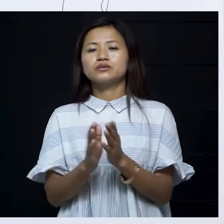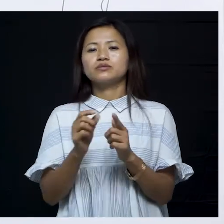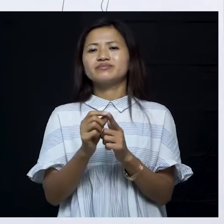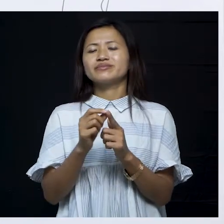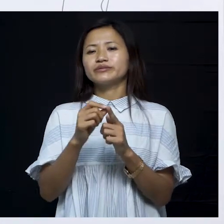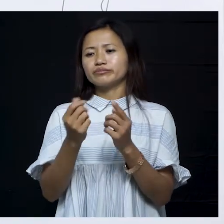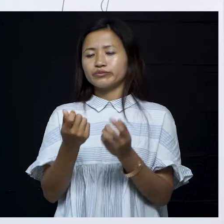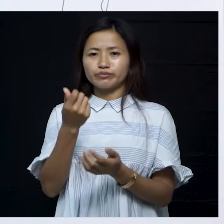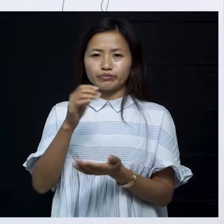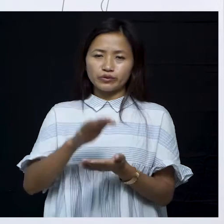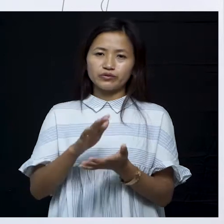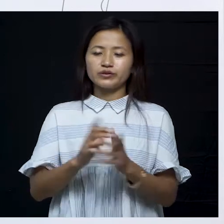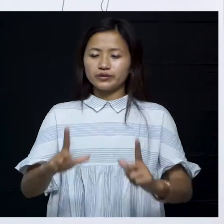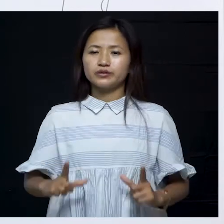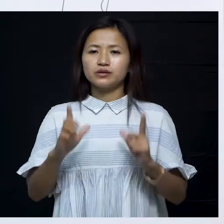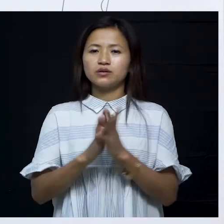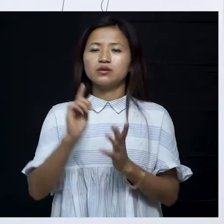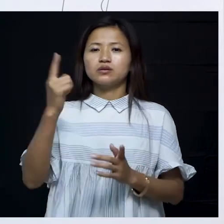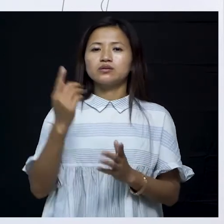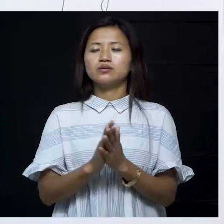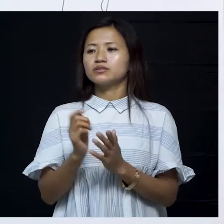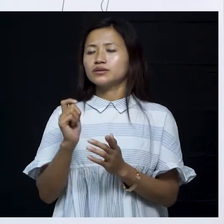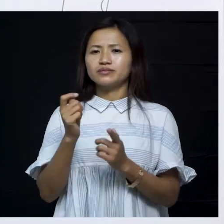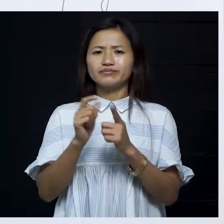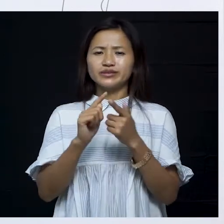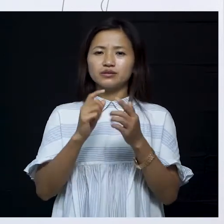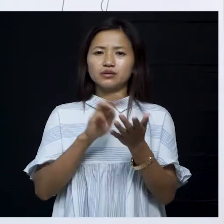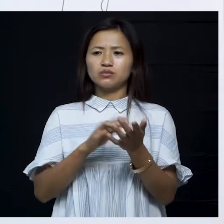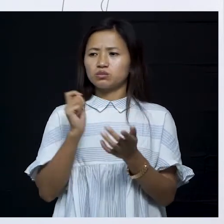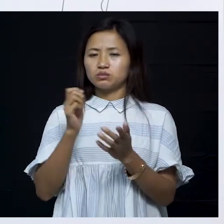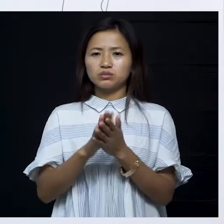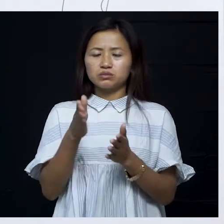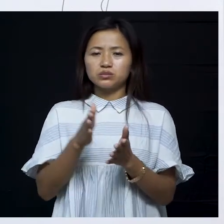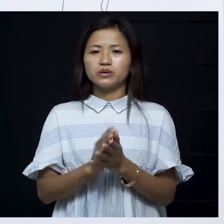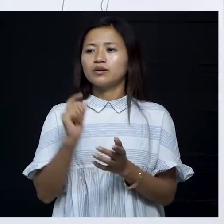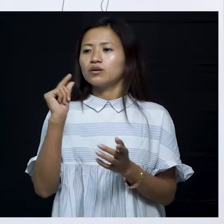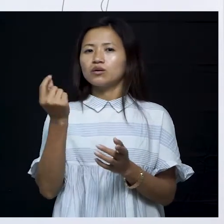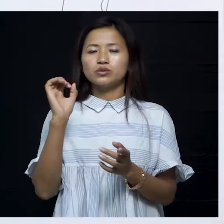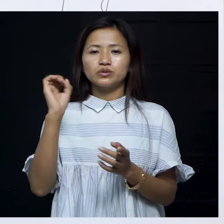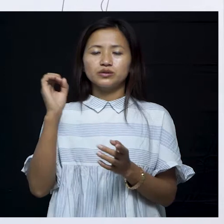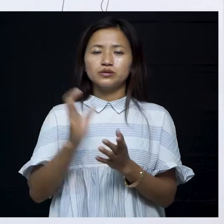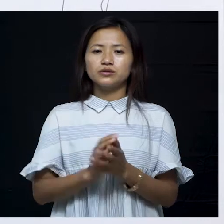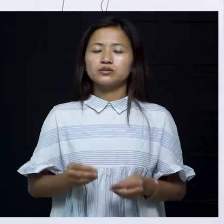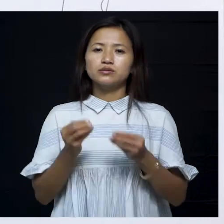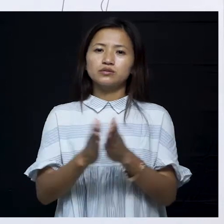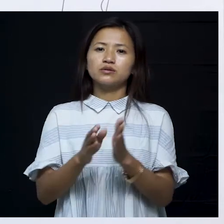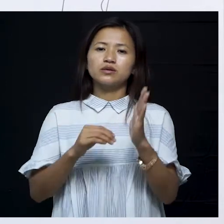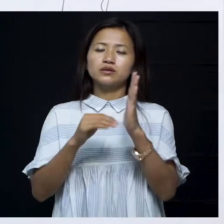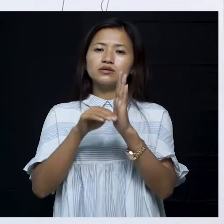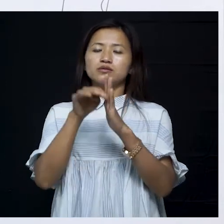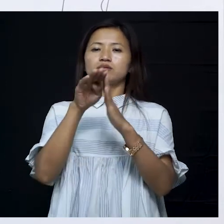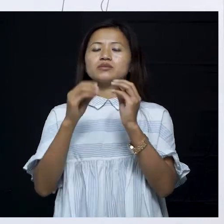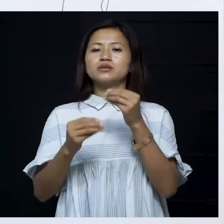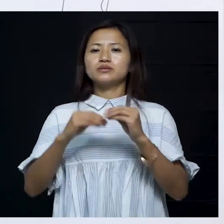poverty line, all right? Number one is employment opportunities. So when this industrial development came up, a lot